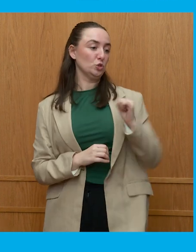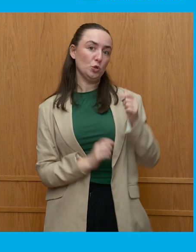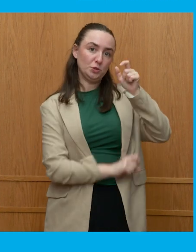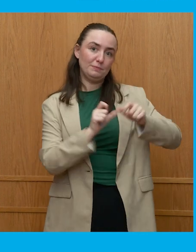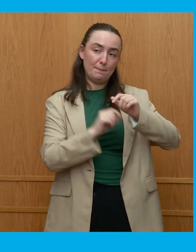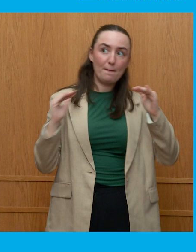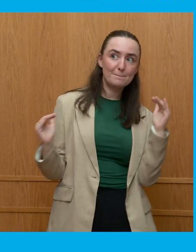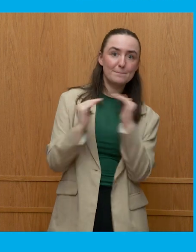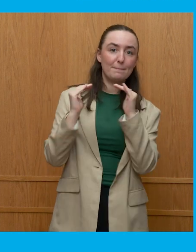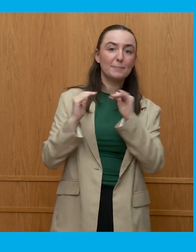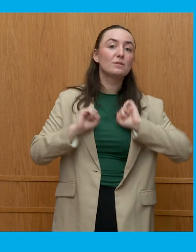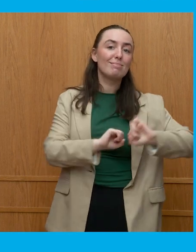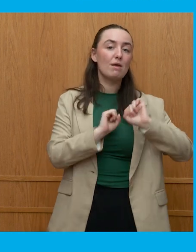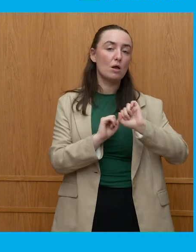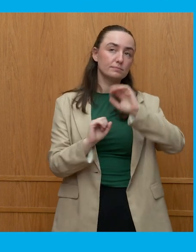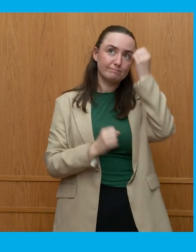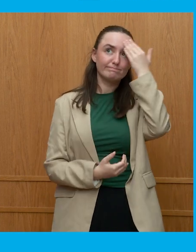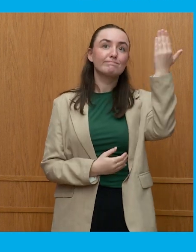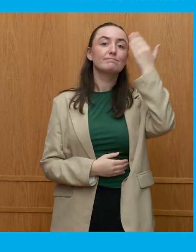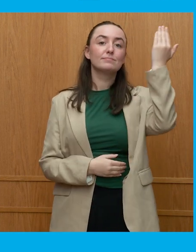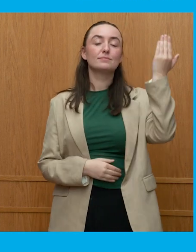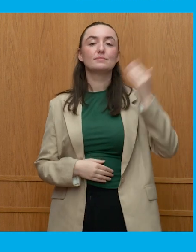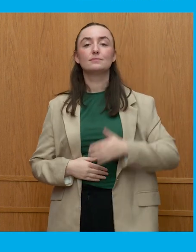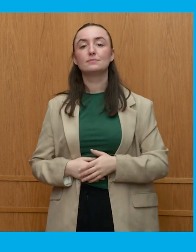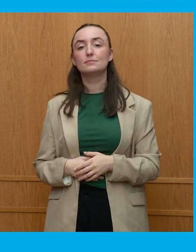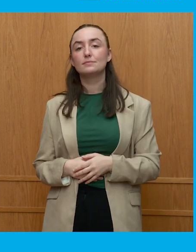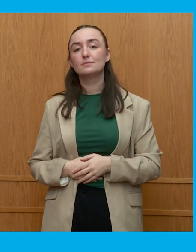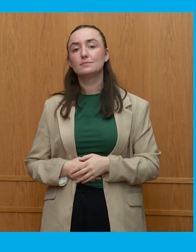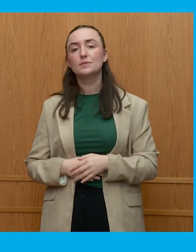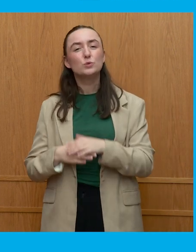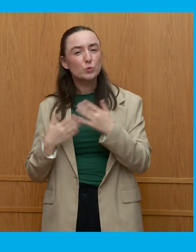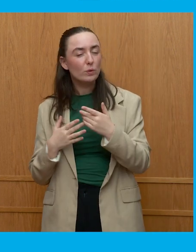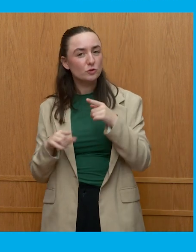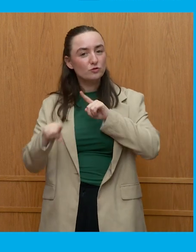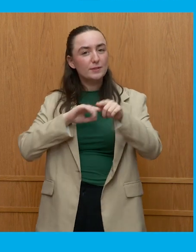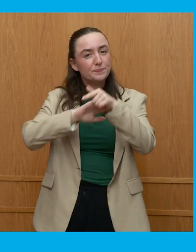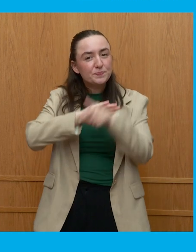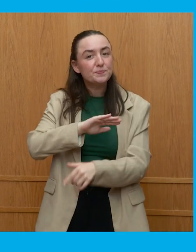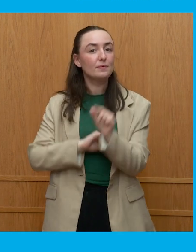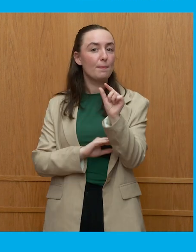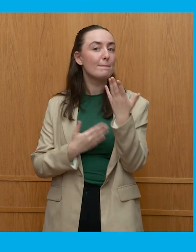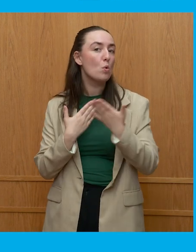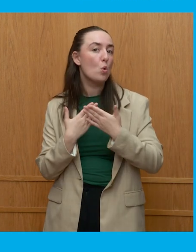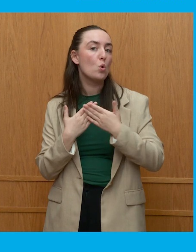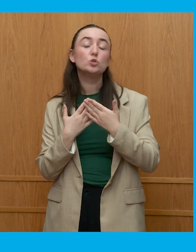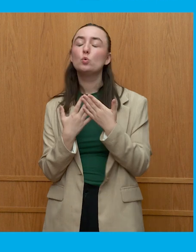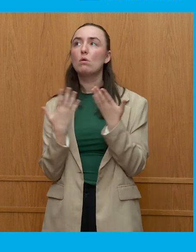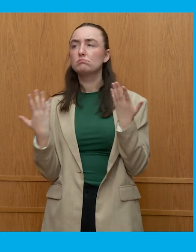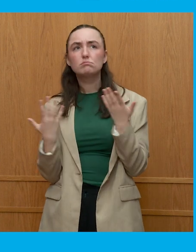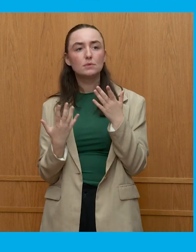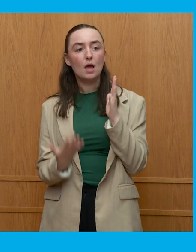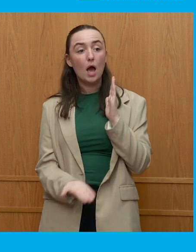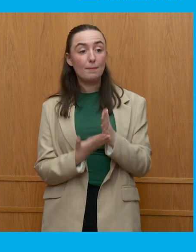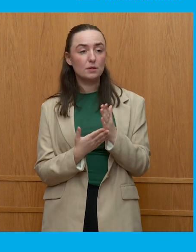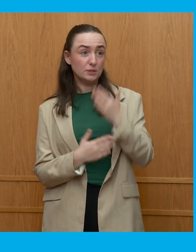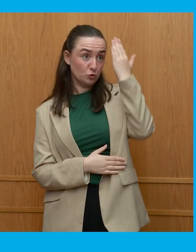of the Scottish public. Just to maybe synthesise that a little more, in what ways does it deliver that? I'm assuming